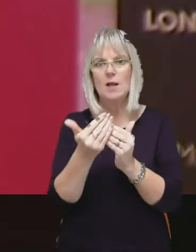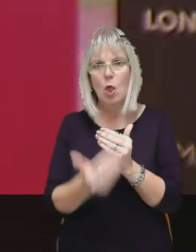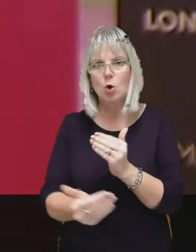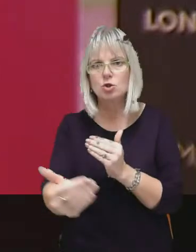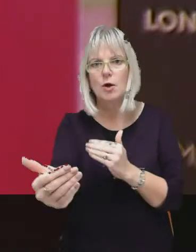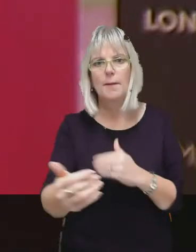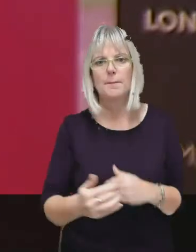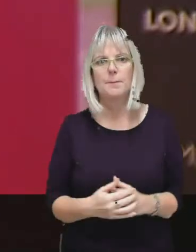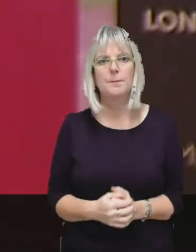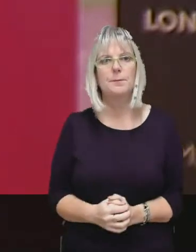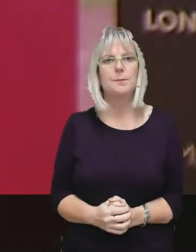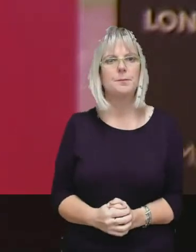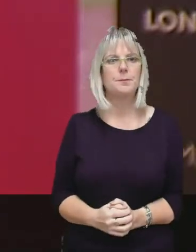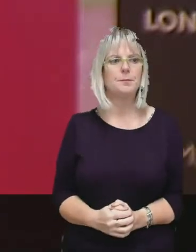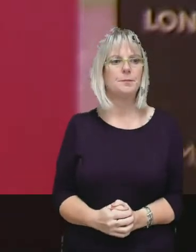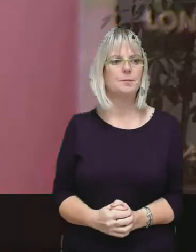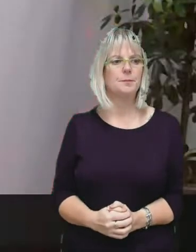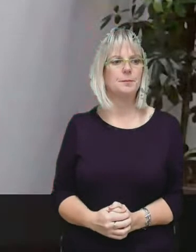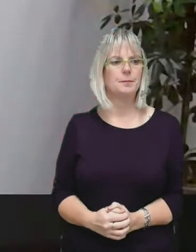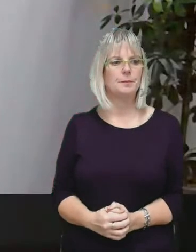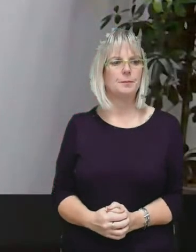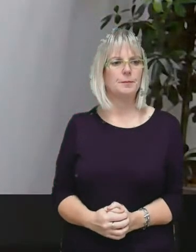Mr. Mayor.